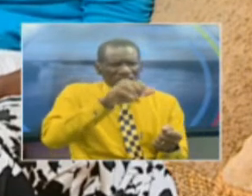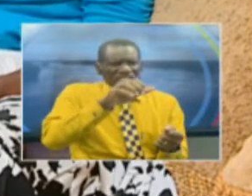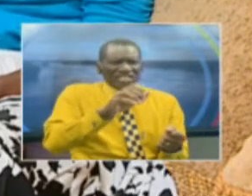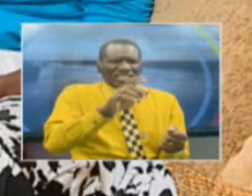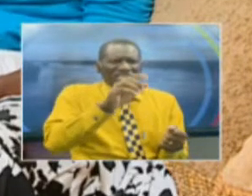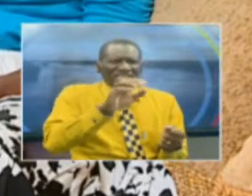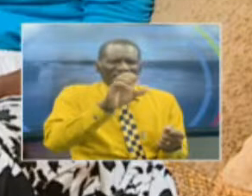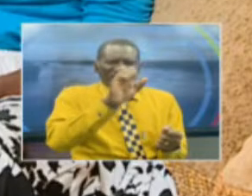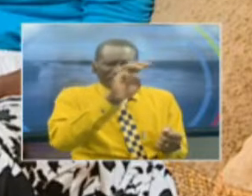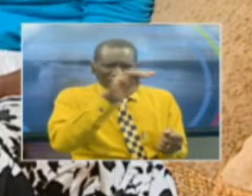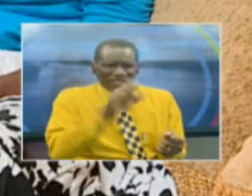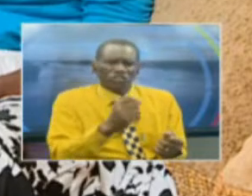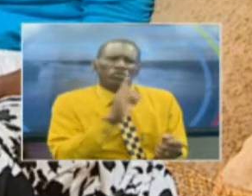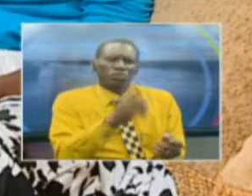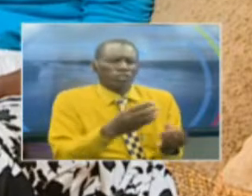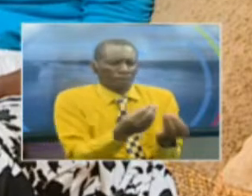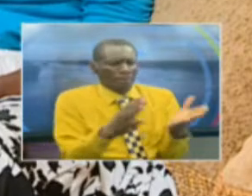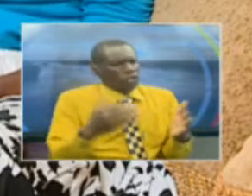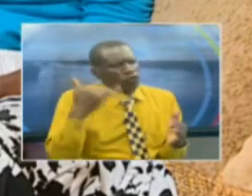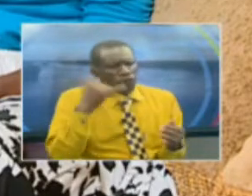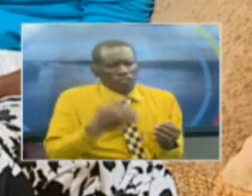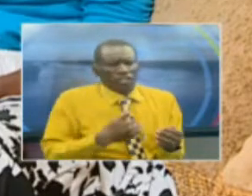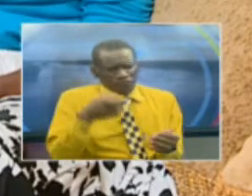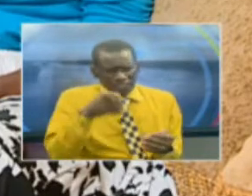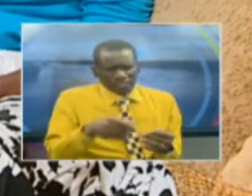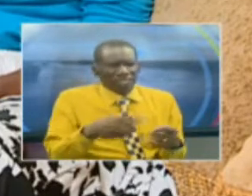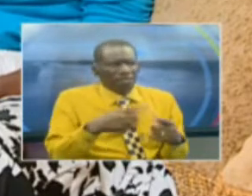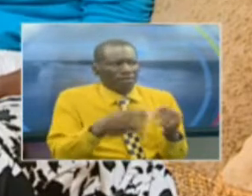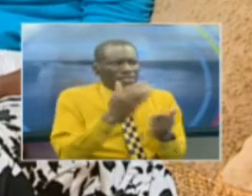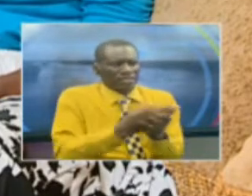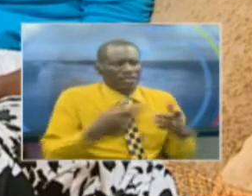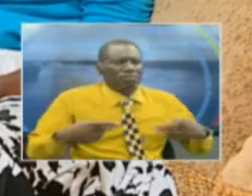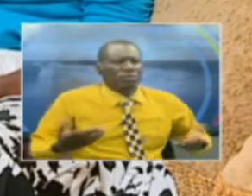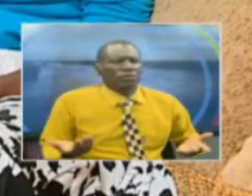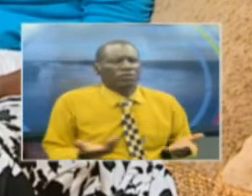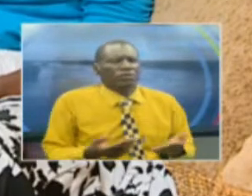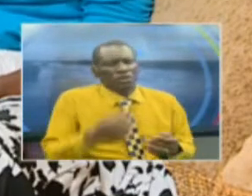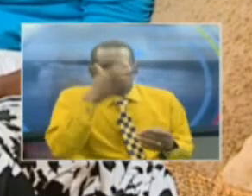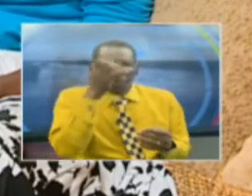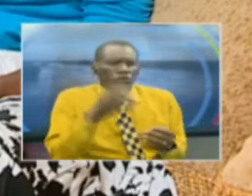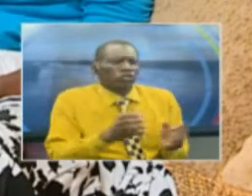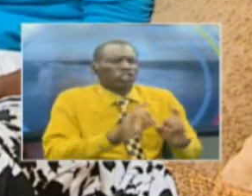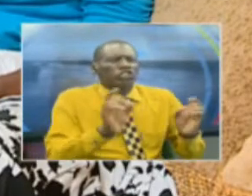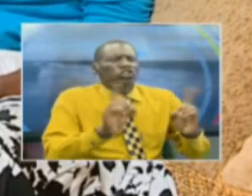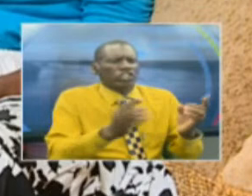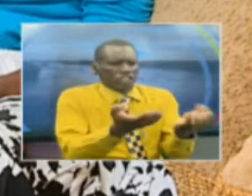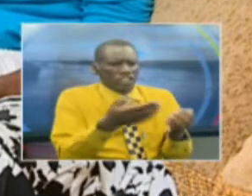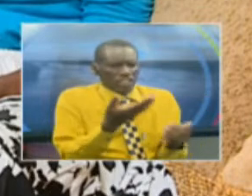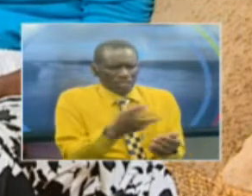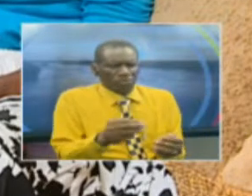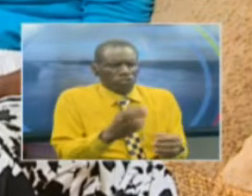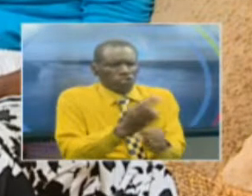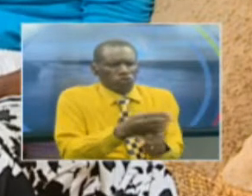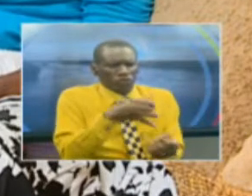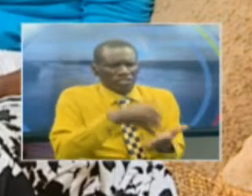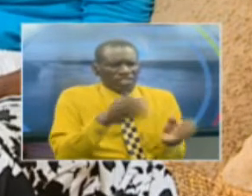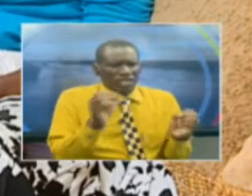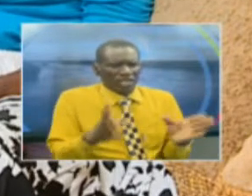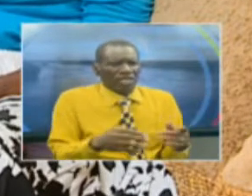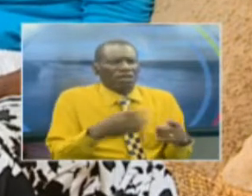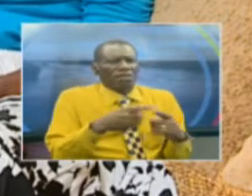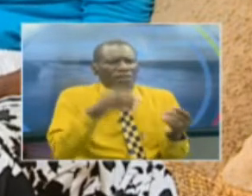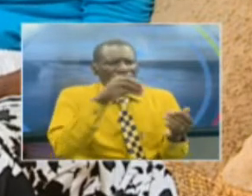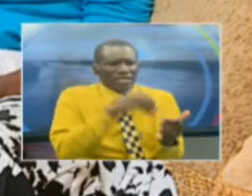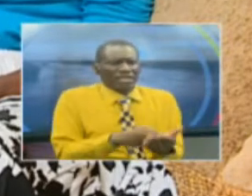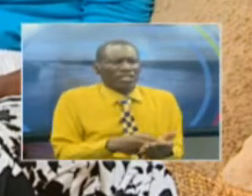speech. And many phones have these features, but of course some people, because they don't need them, so they don't use it. But then